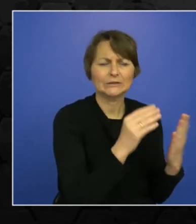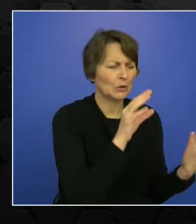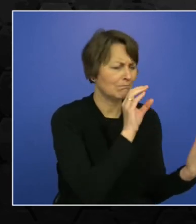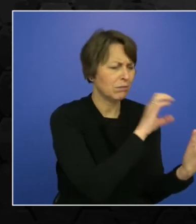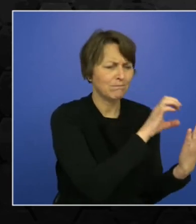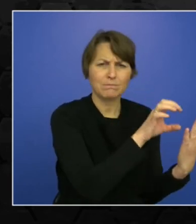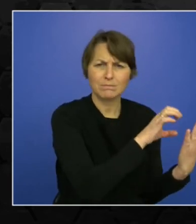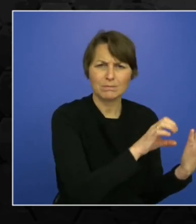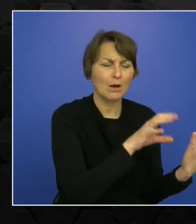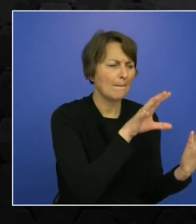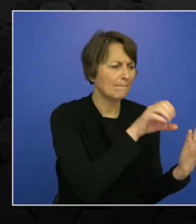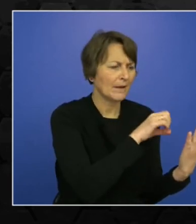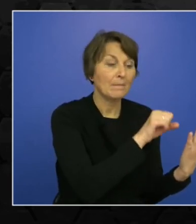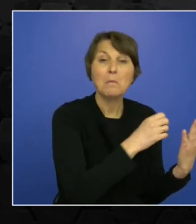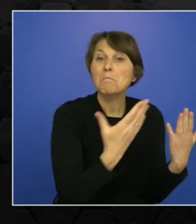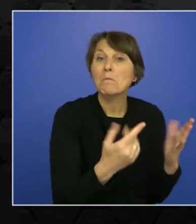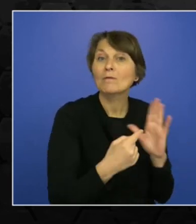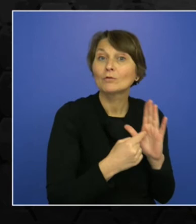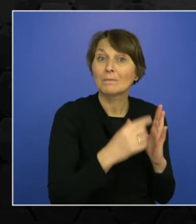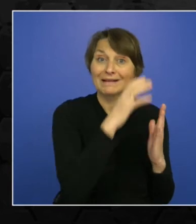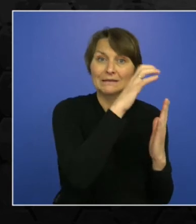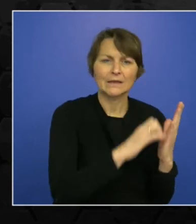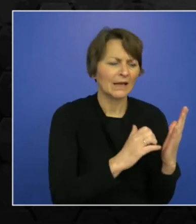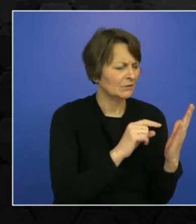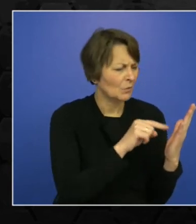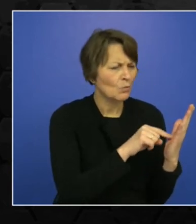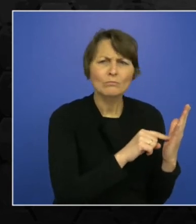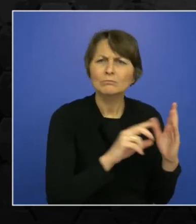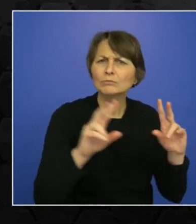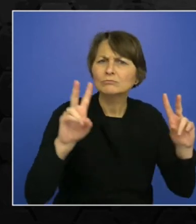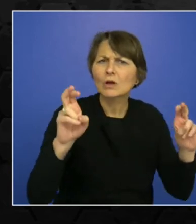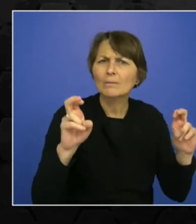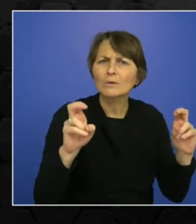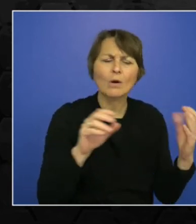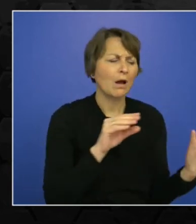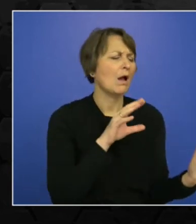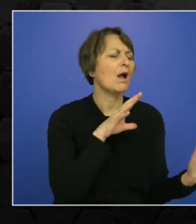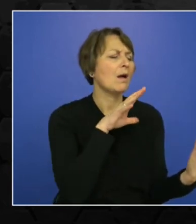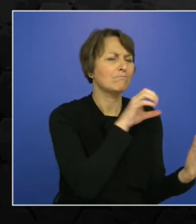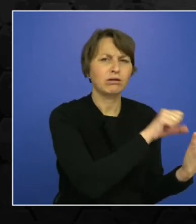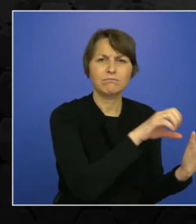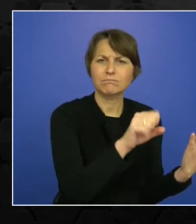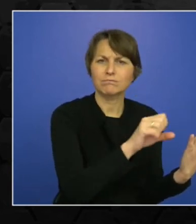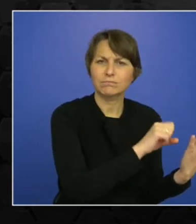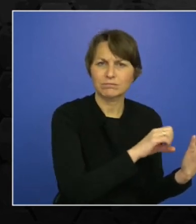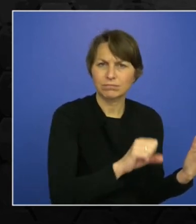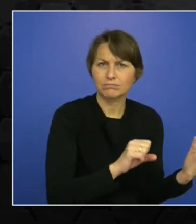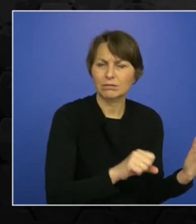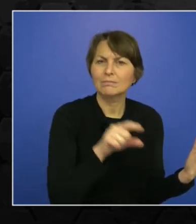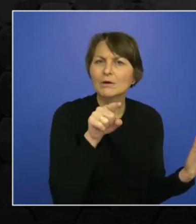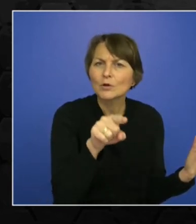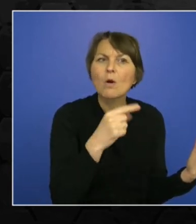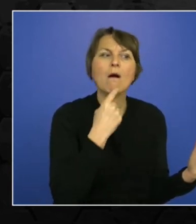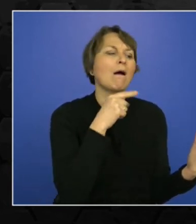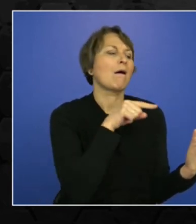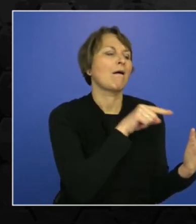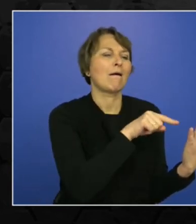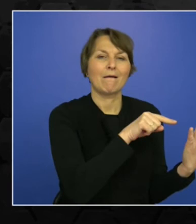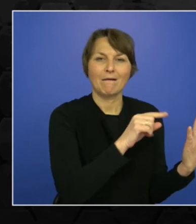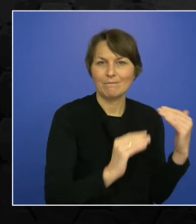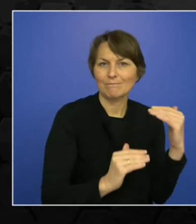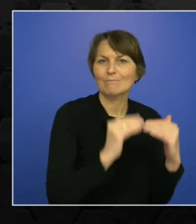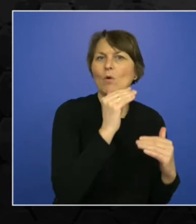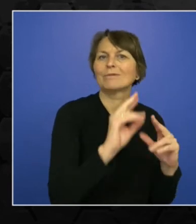main topic of that text? You can pretty much understand what is that main topic. You can